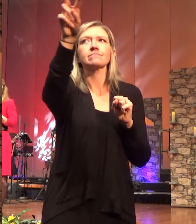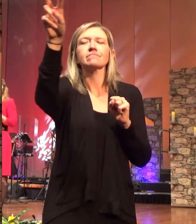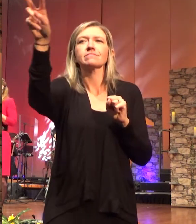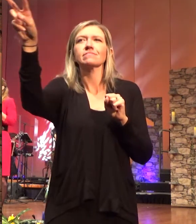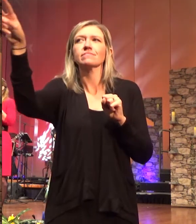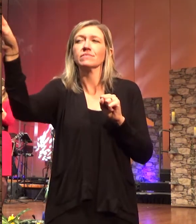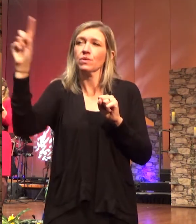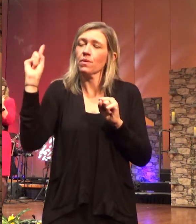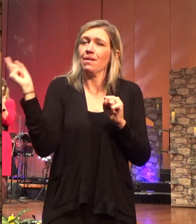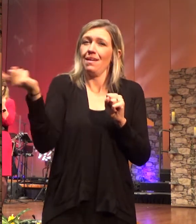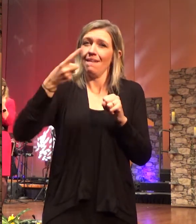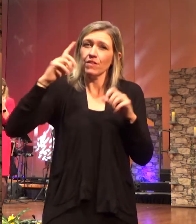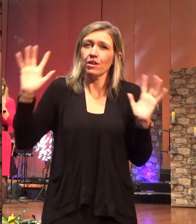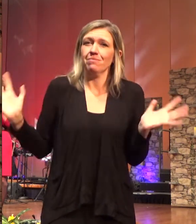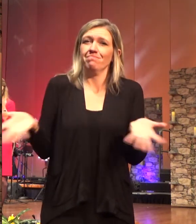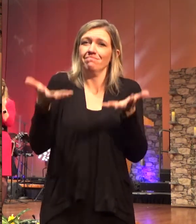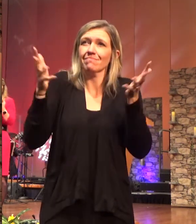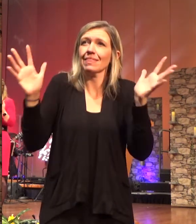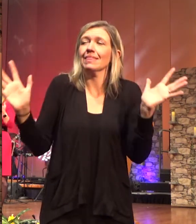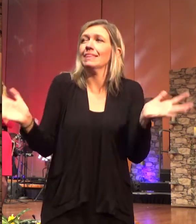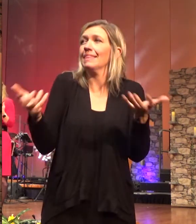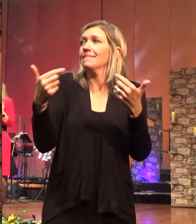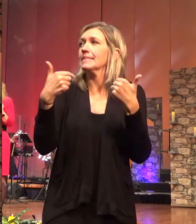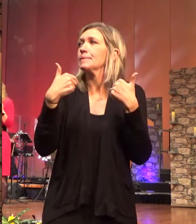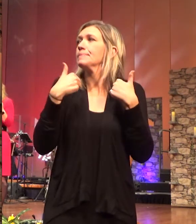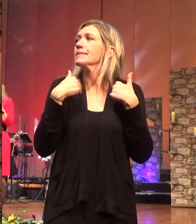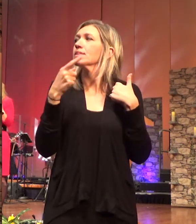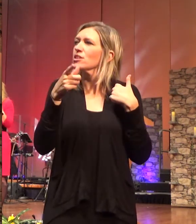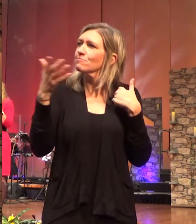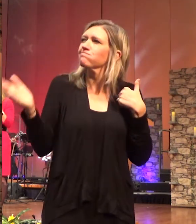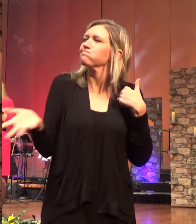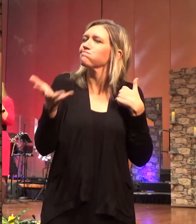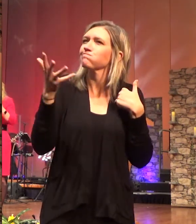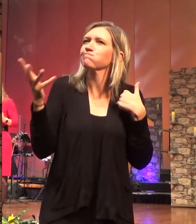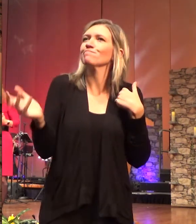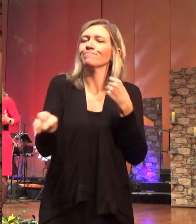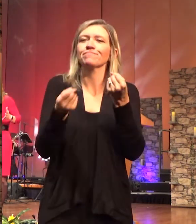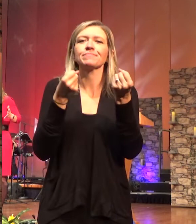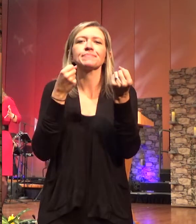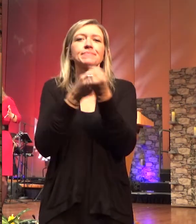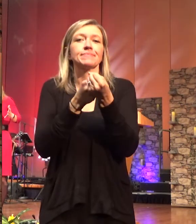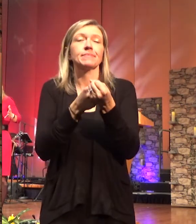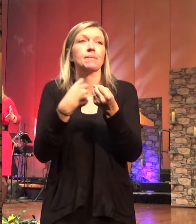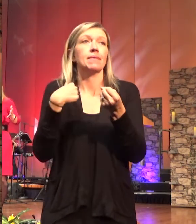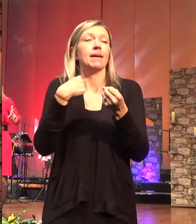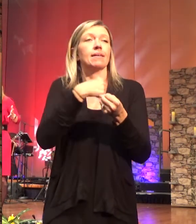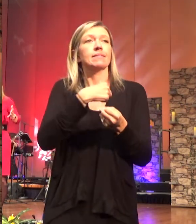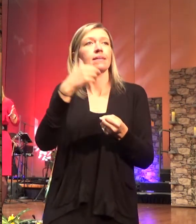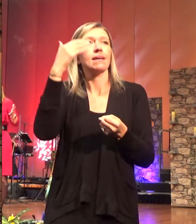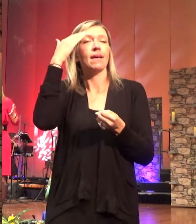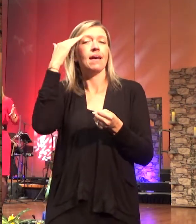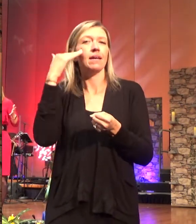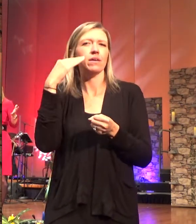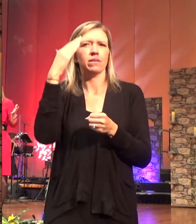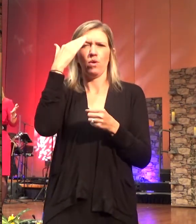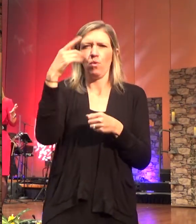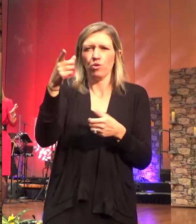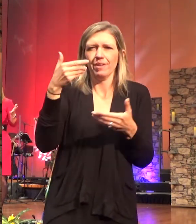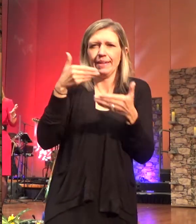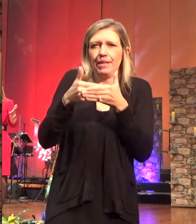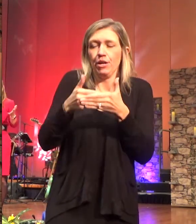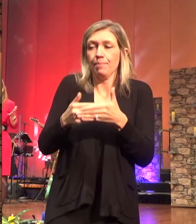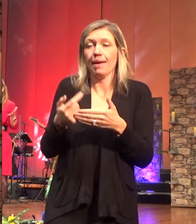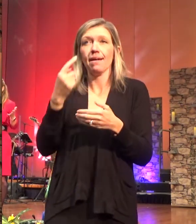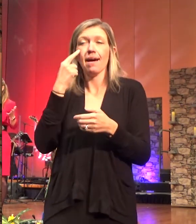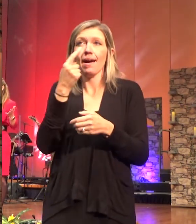you're ever lifting me, you're ever lifting me. You lifted my head so I know you're near me, you lifted